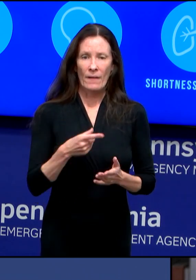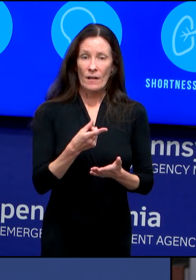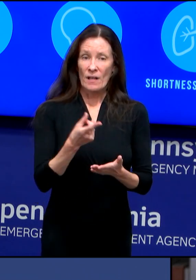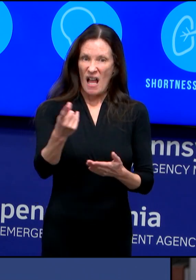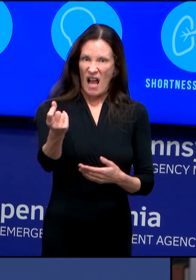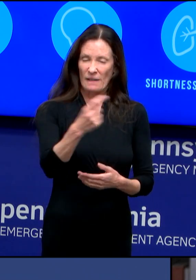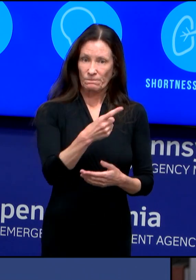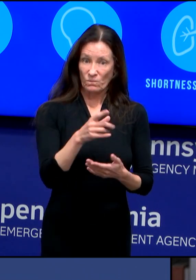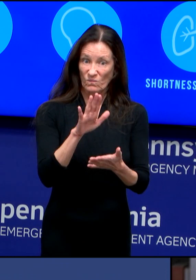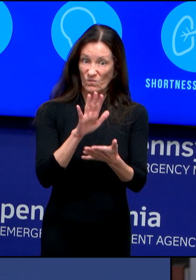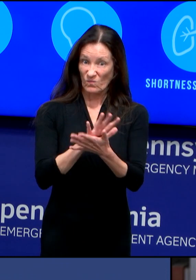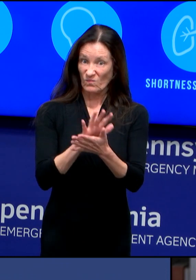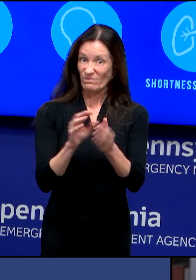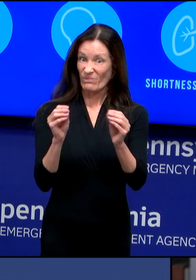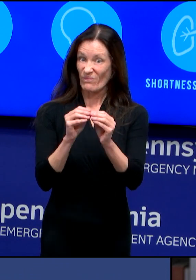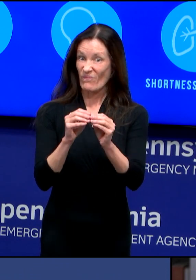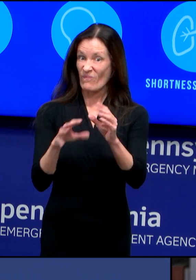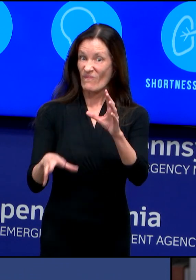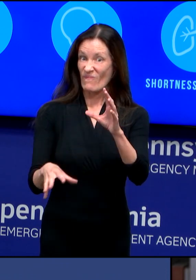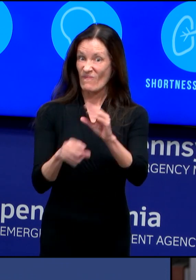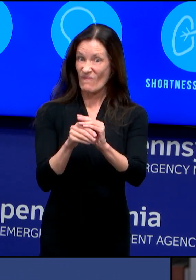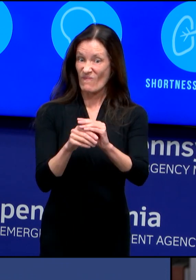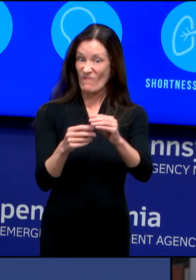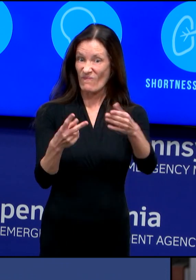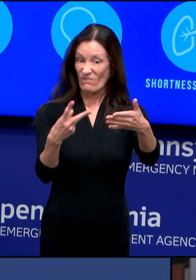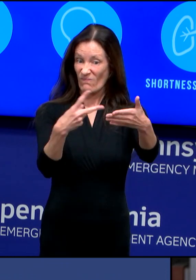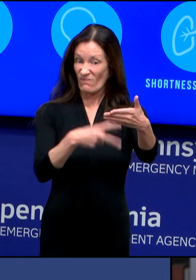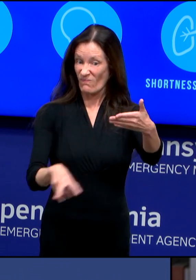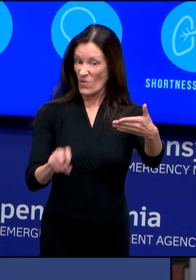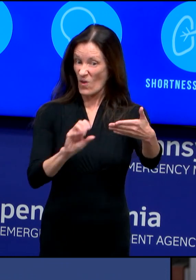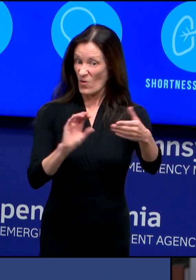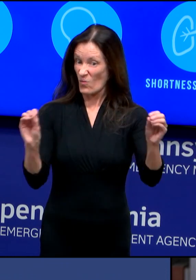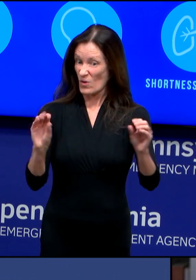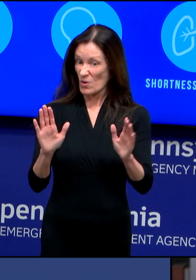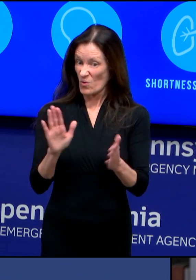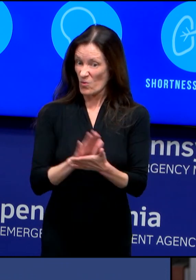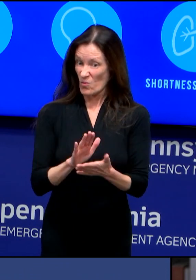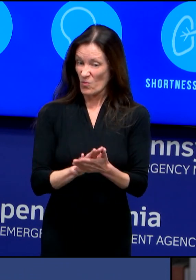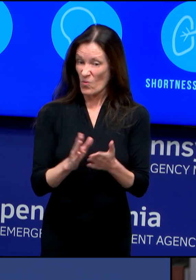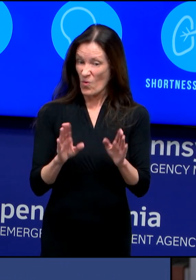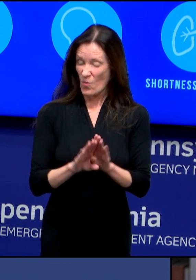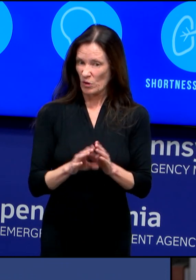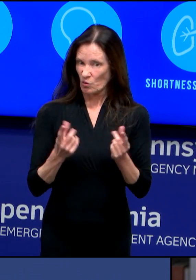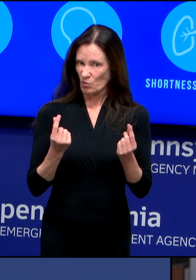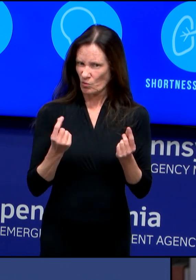And then have you, from the Tribune Review, have you heard of churches that have had